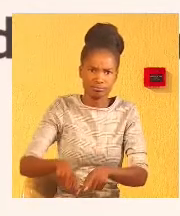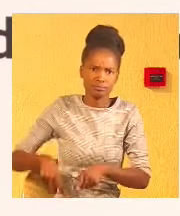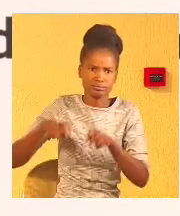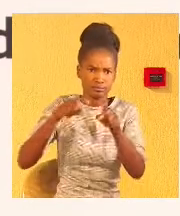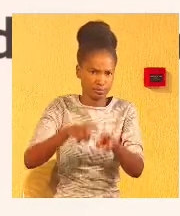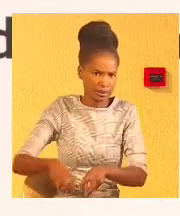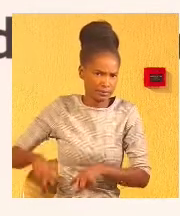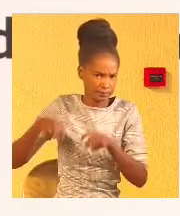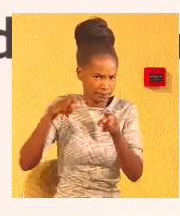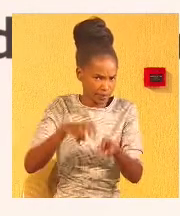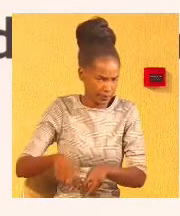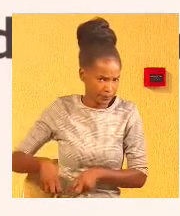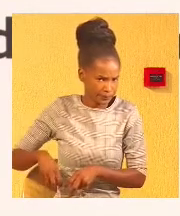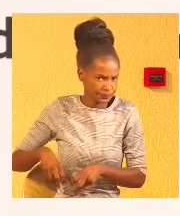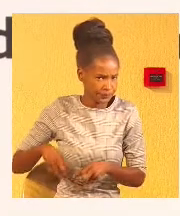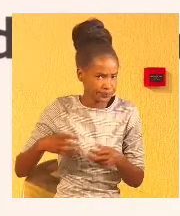most of the